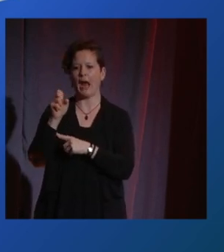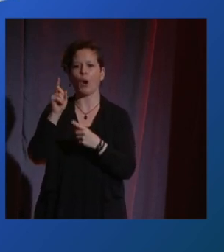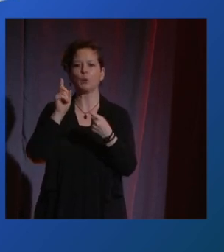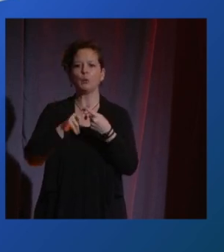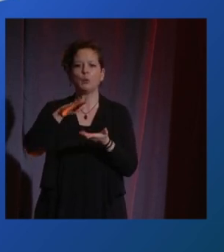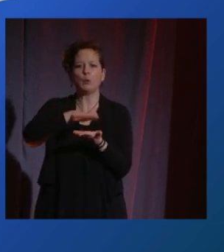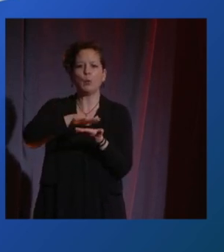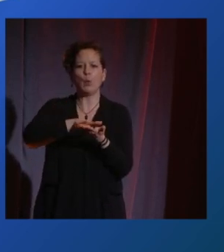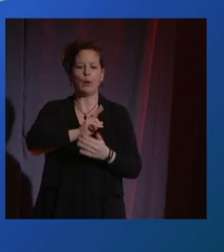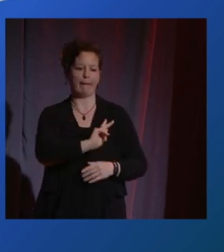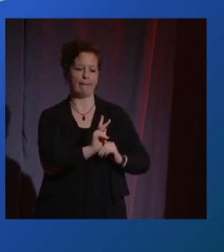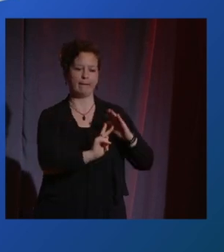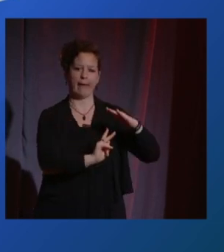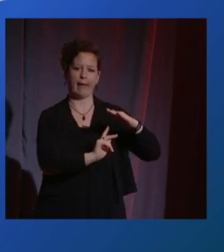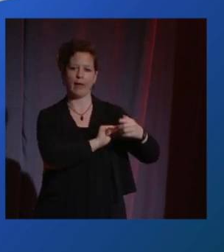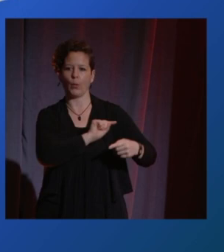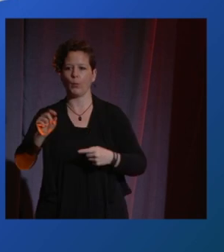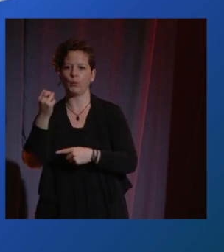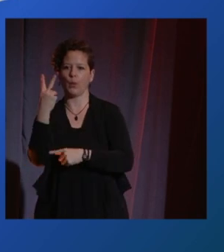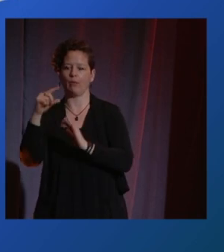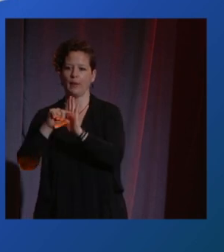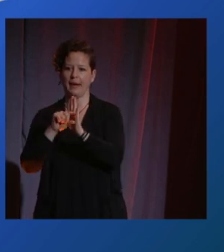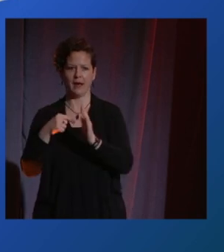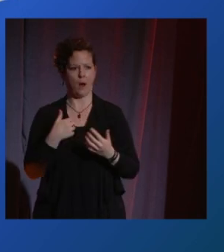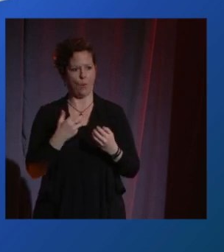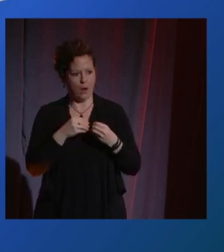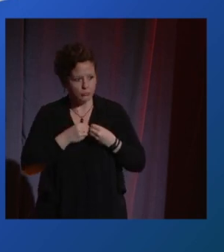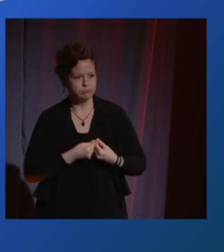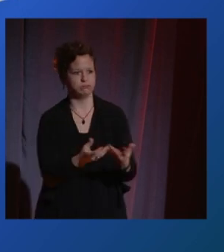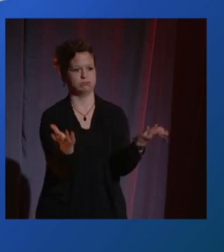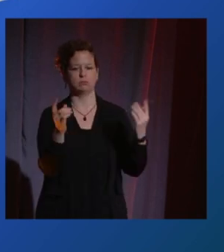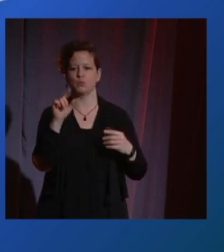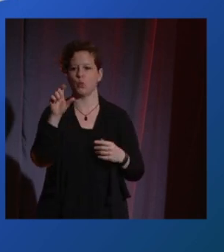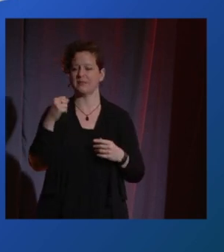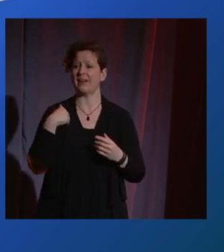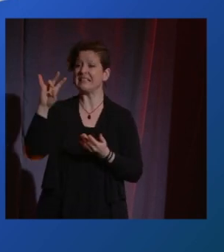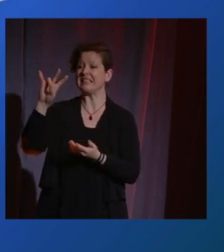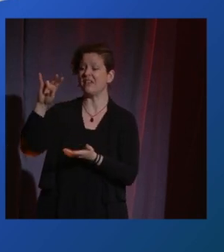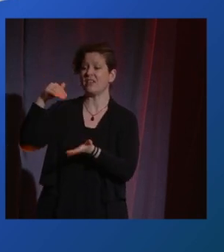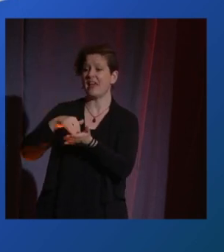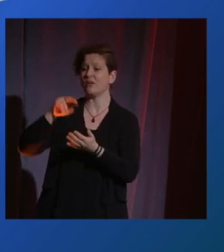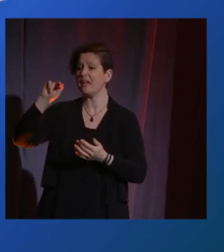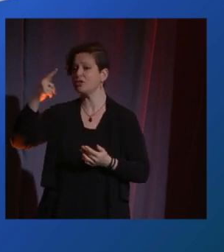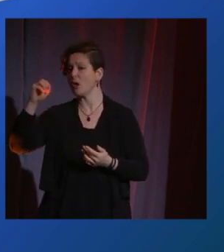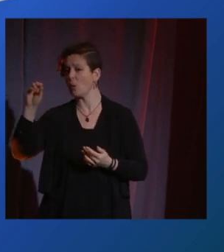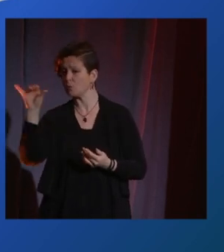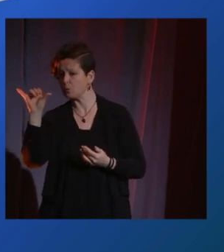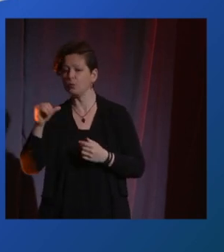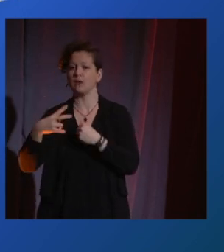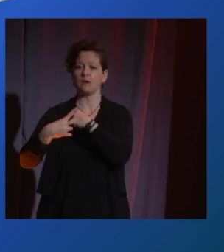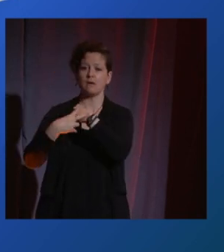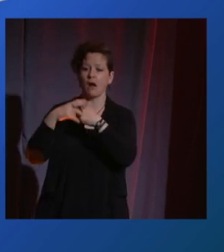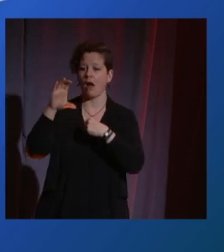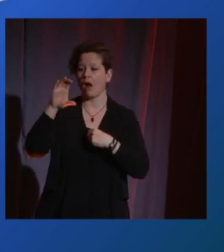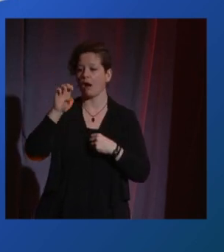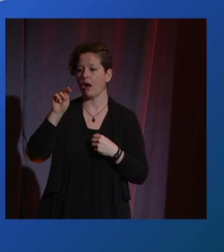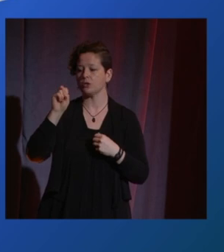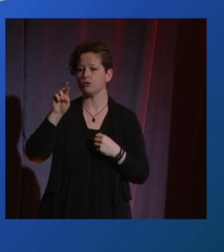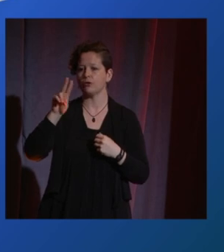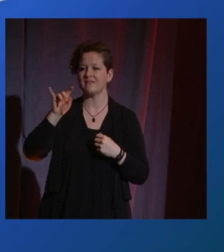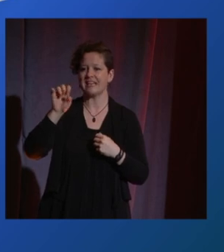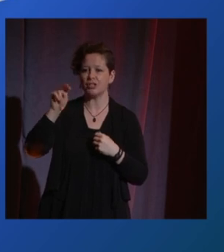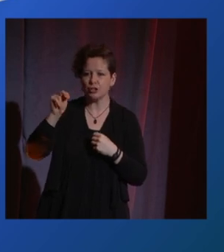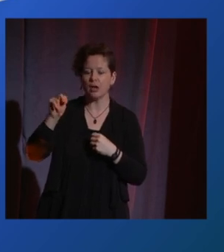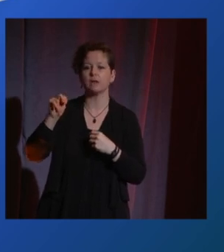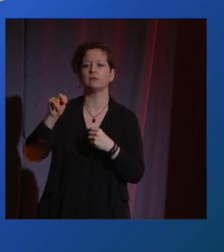to grow the intelligence U we have 7,000 NOS in conservation and humanitarian work that we give the